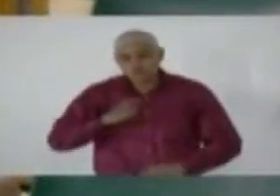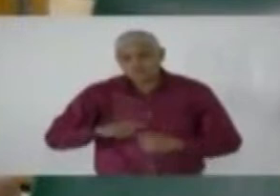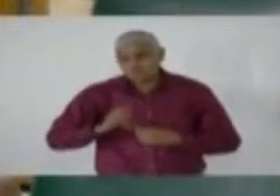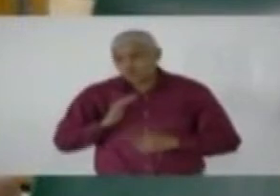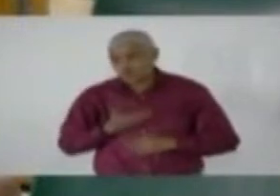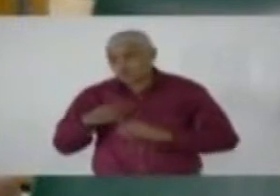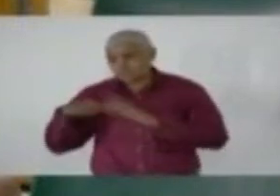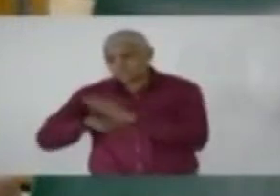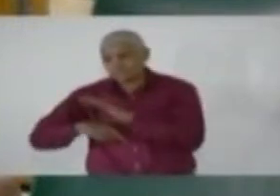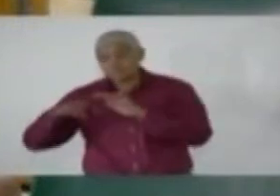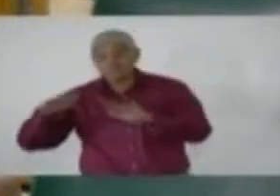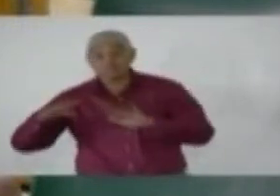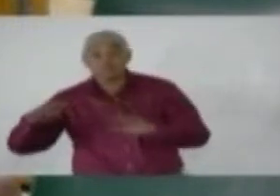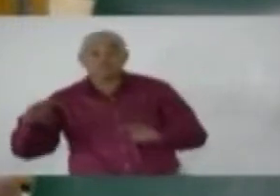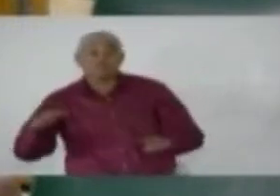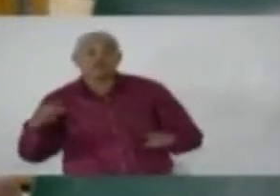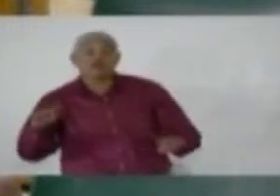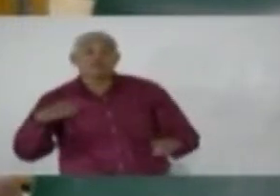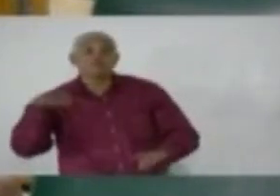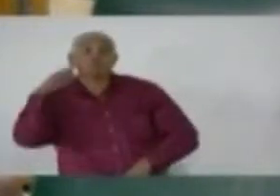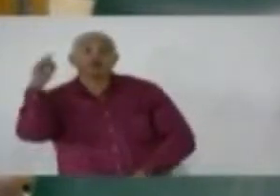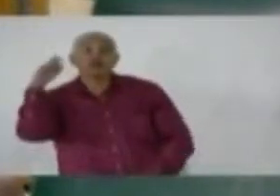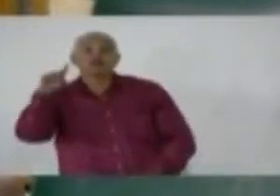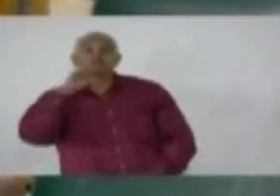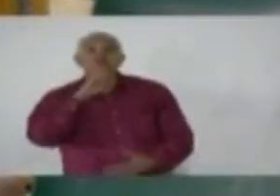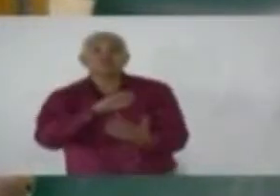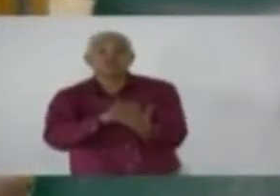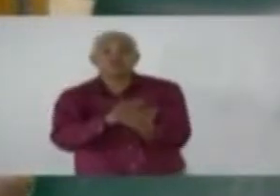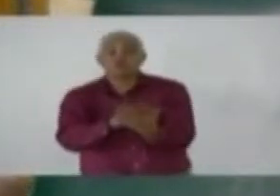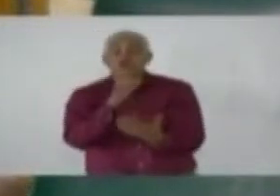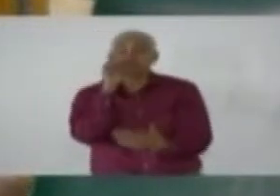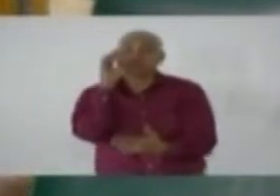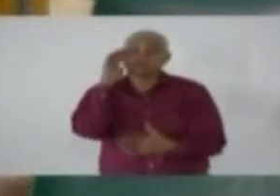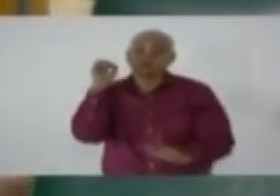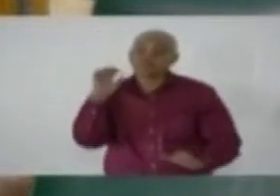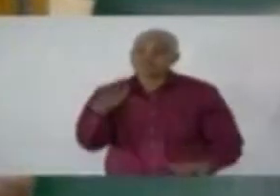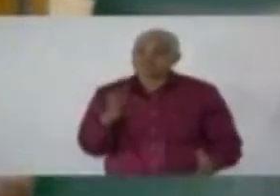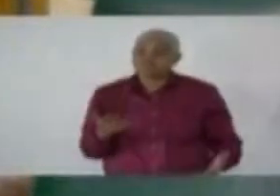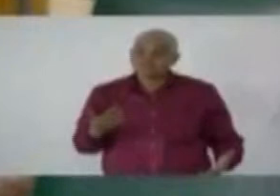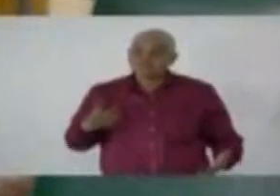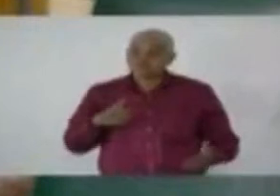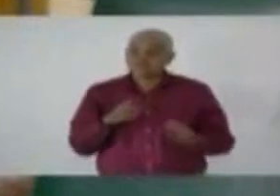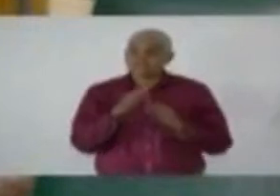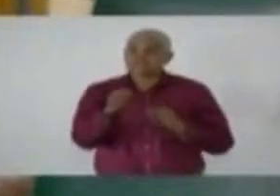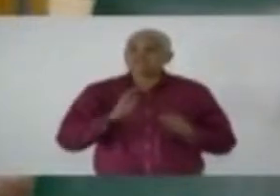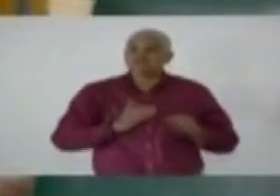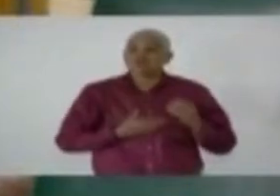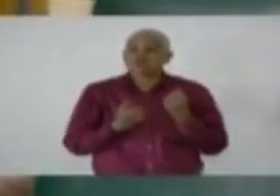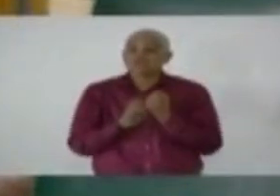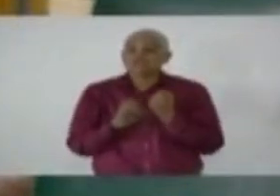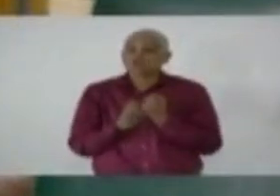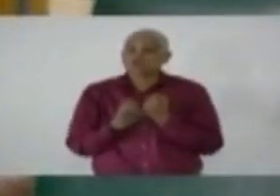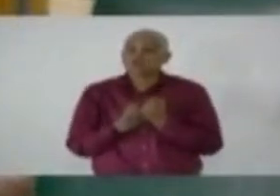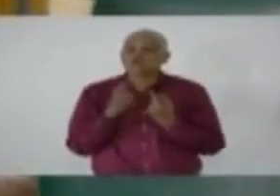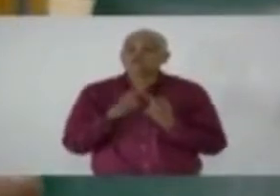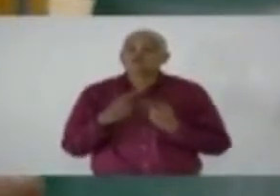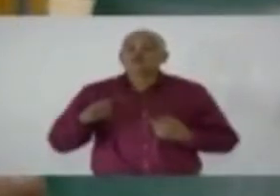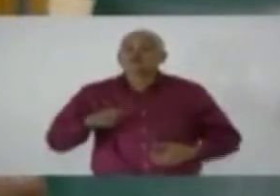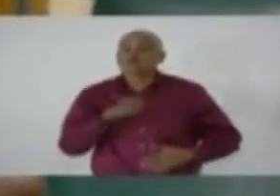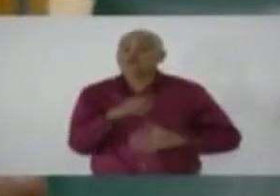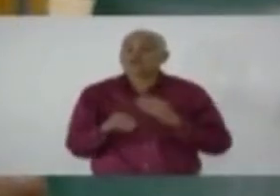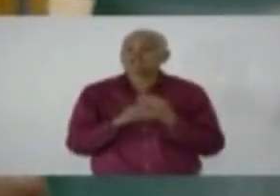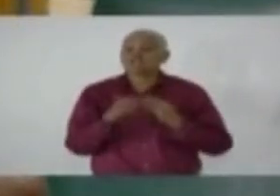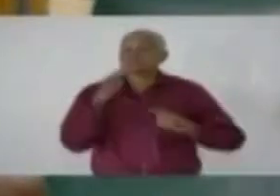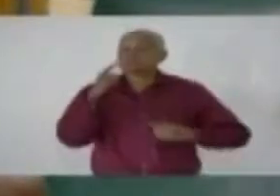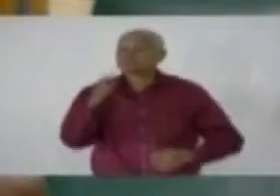deepest sympathies. And we would ask that it is recorded, Mr. President, that we extend our support. And we also